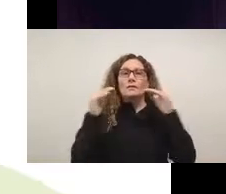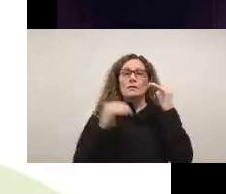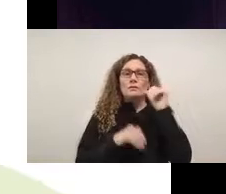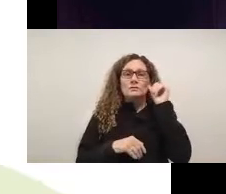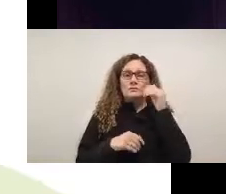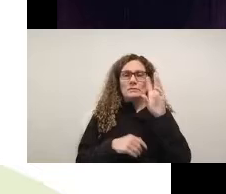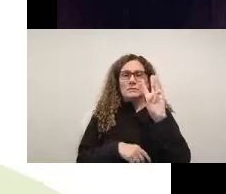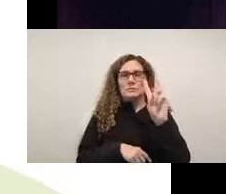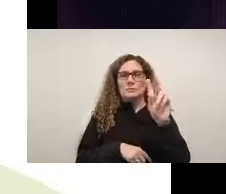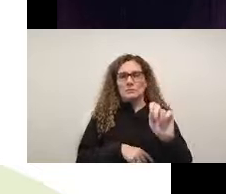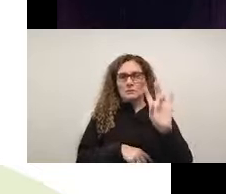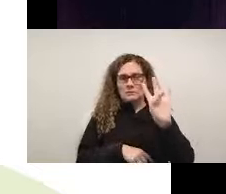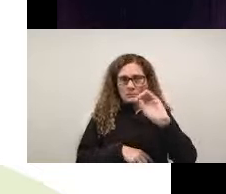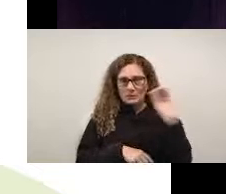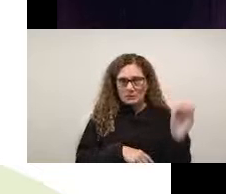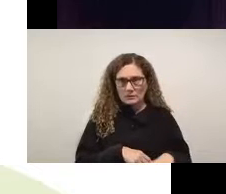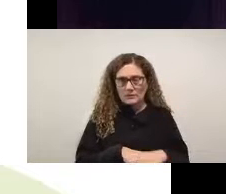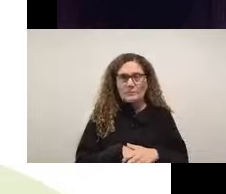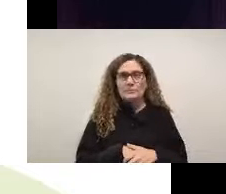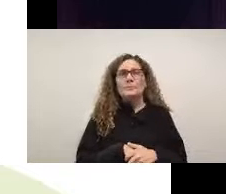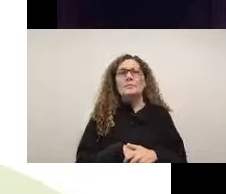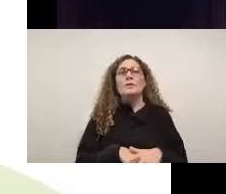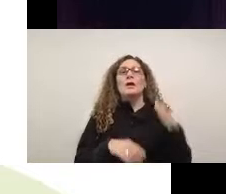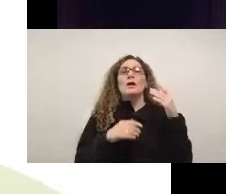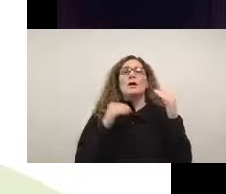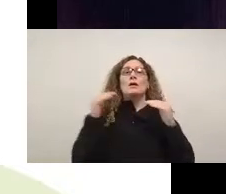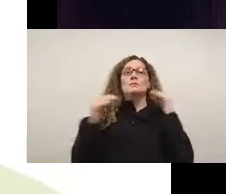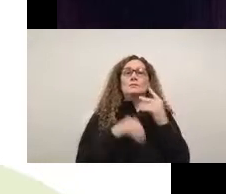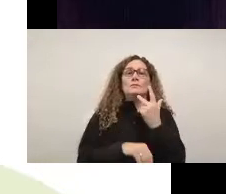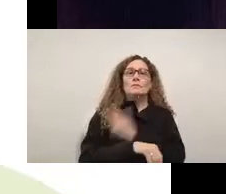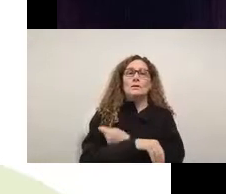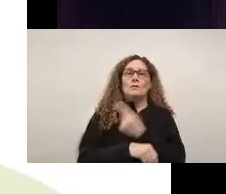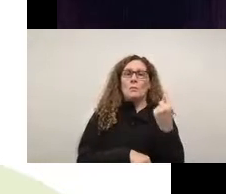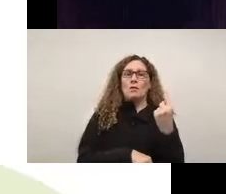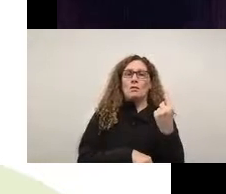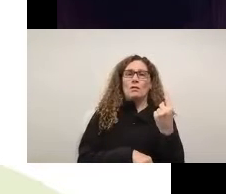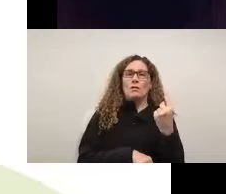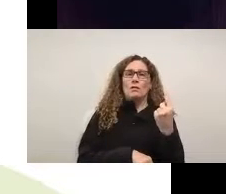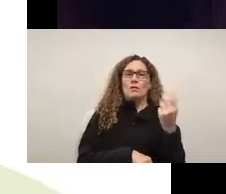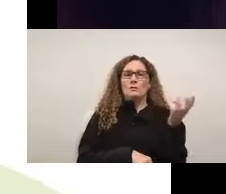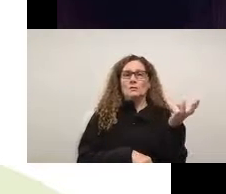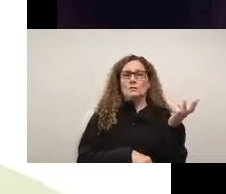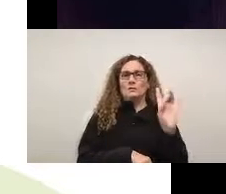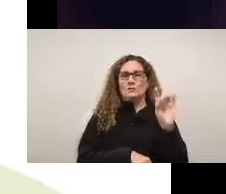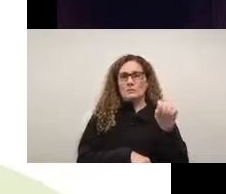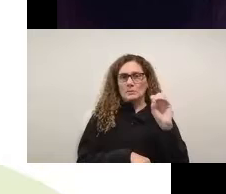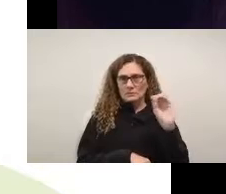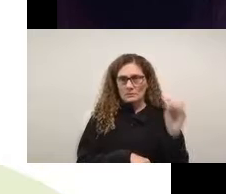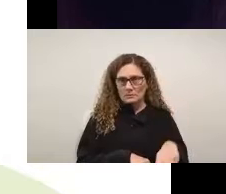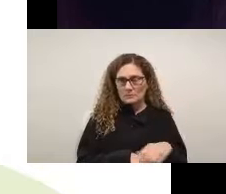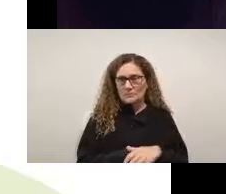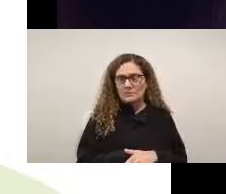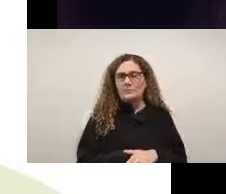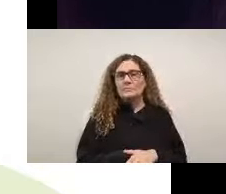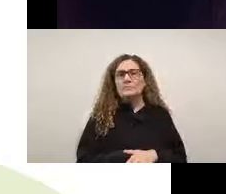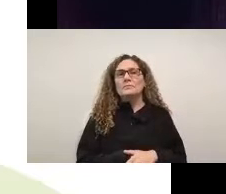and 44.3% are fully vaccinated with a booster. It's relieving, I think, to see our case numbers continue to fall again